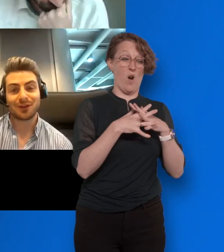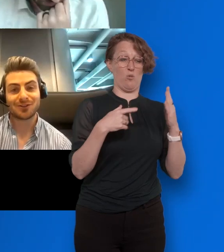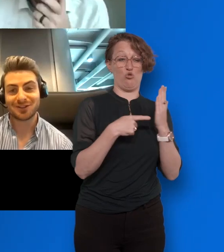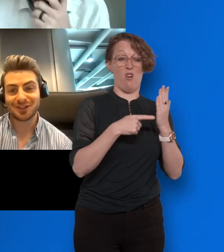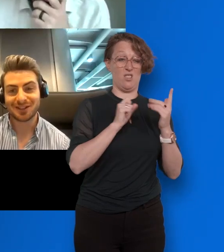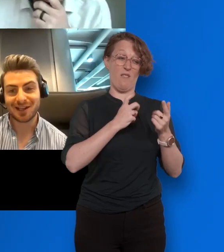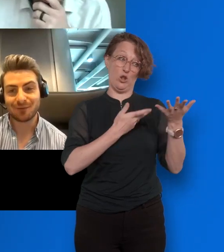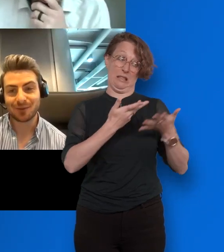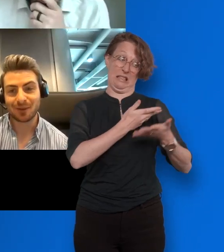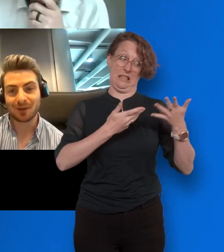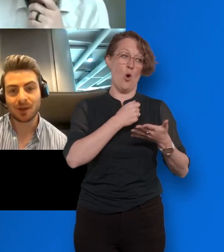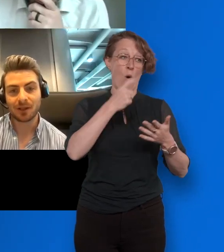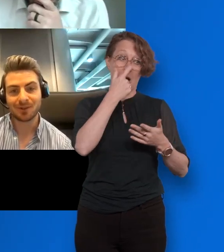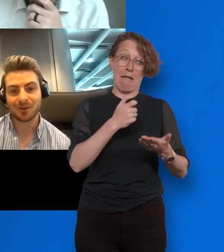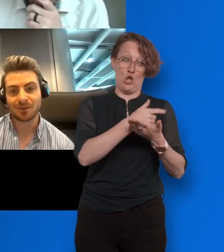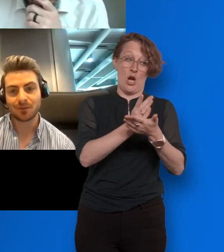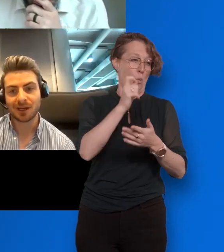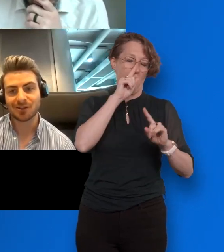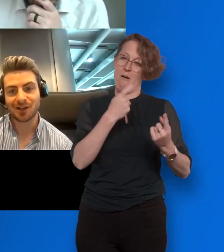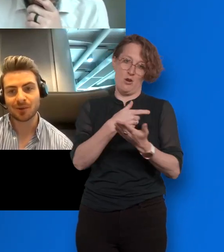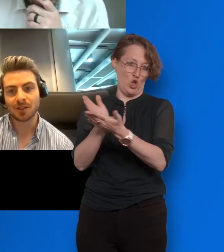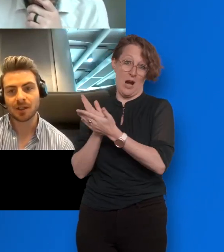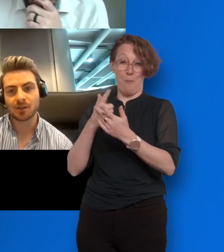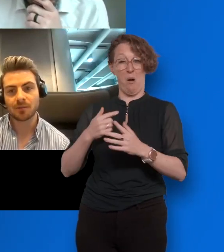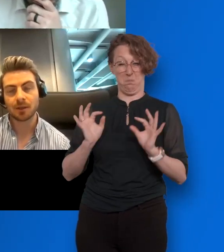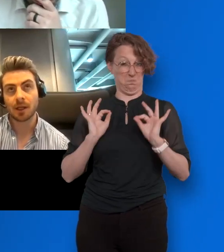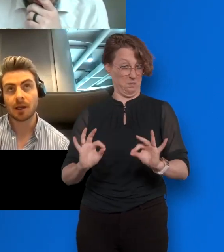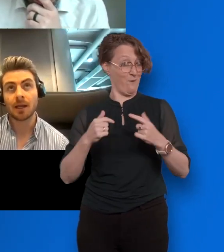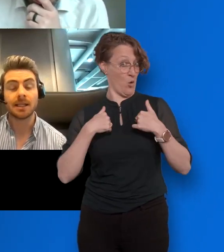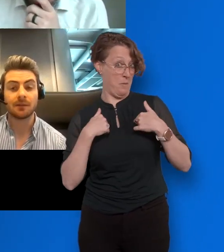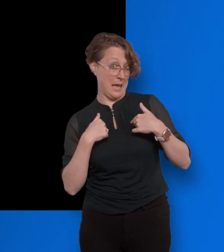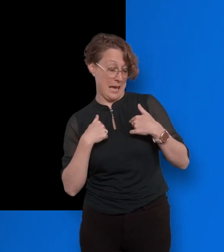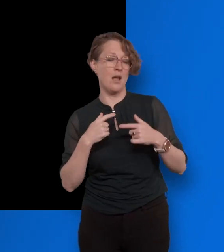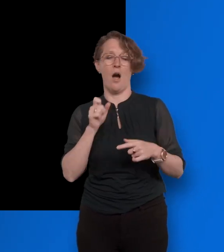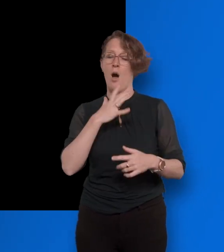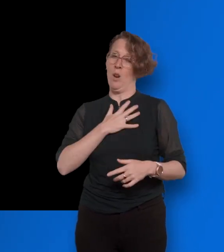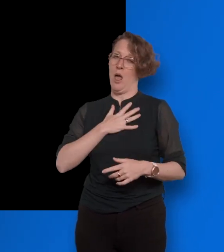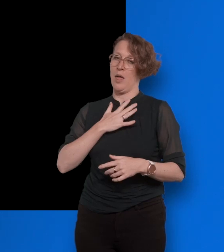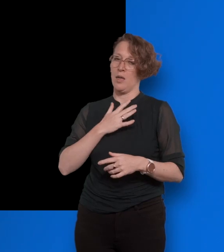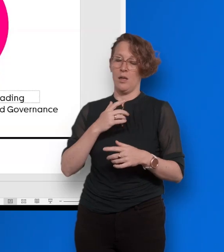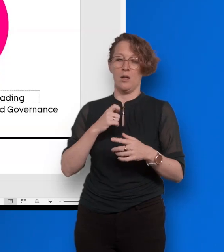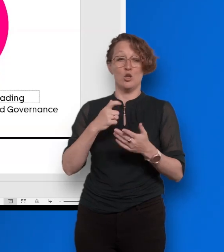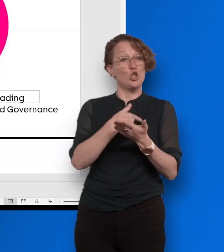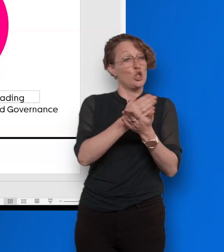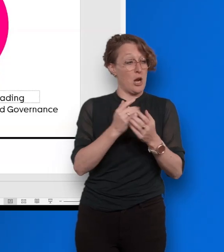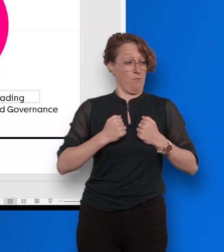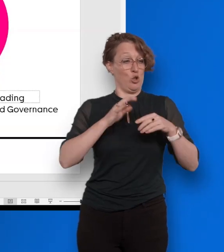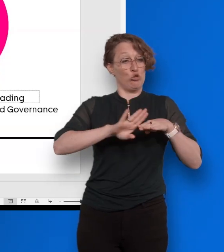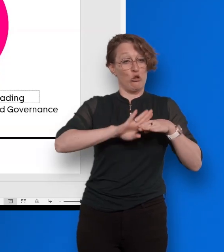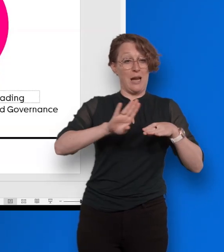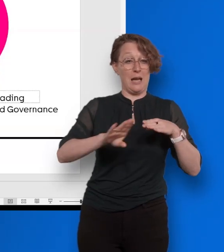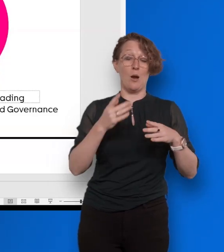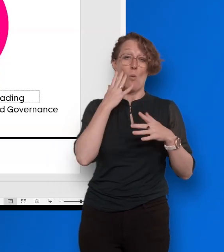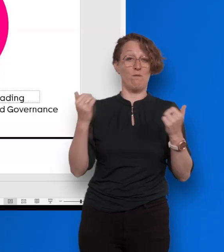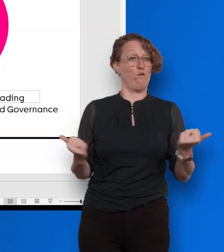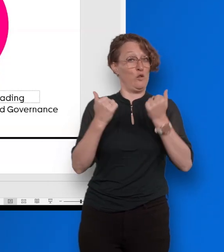probably a conversation I still need to have with people at Wellcome in terms of what gets shared and what doesn't get shared. But ideally for me, I would like us to be